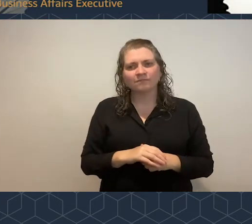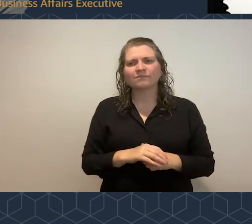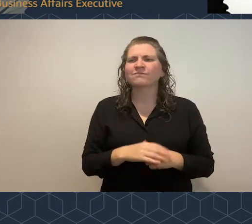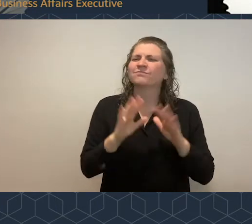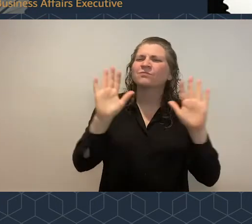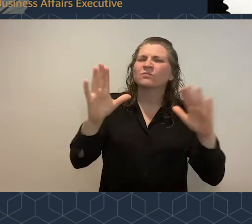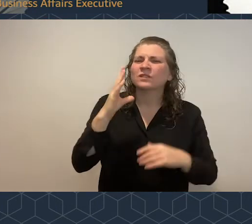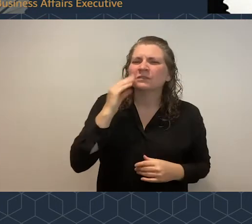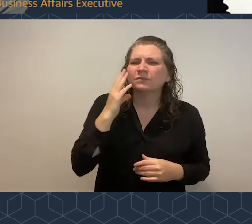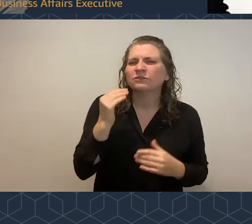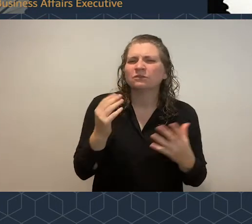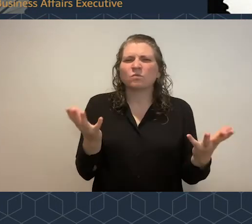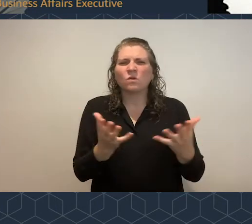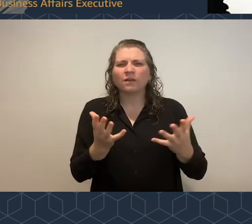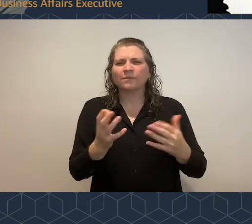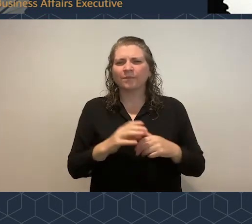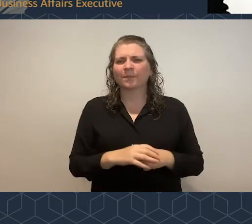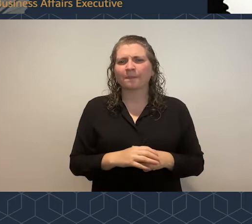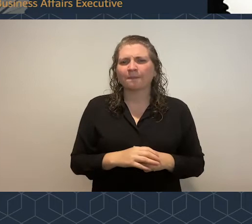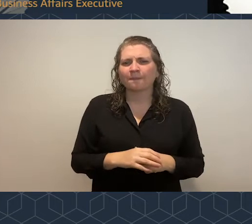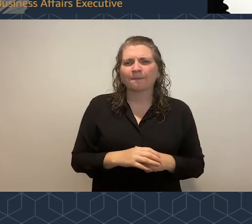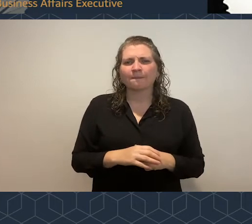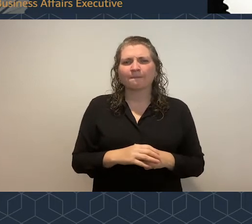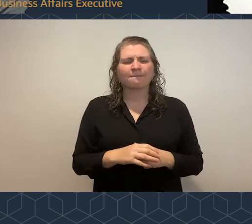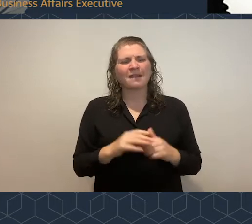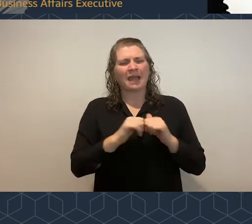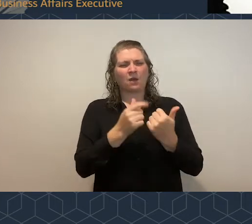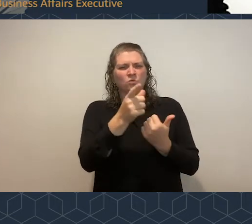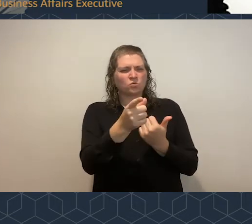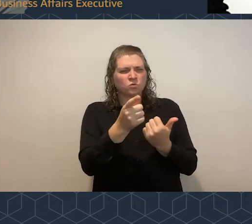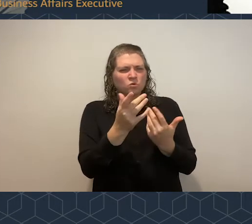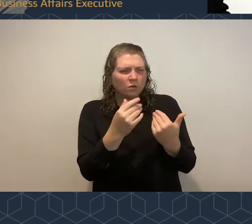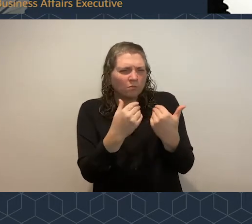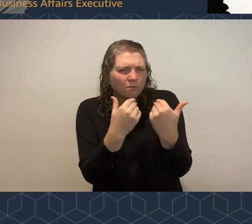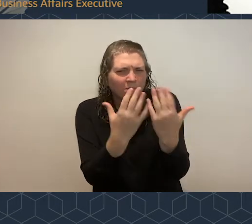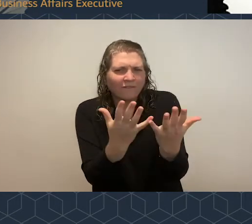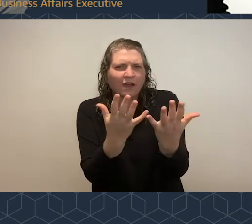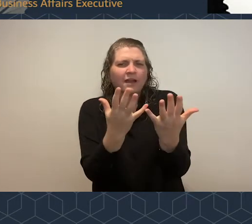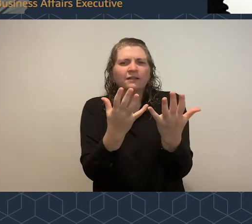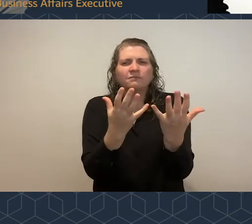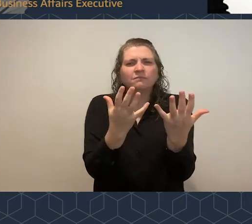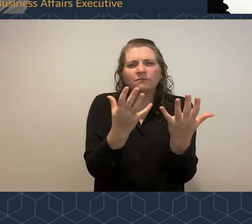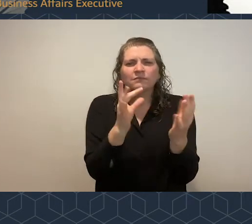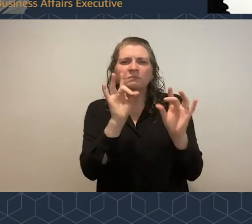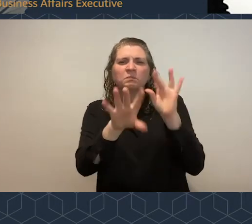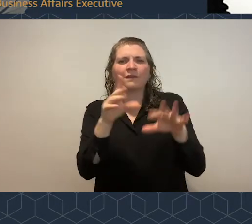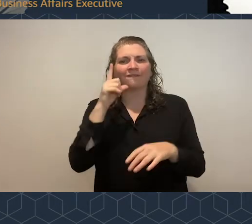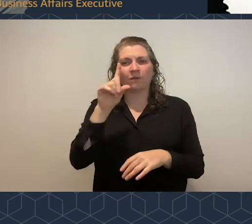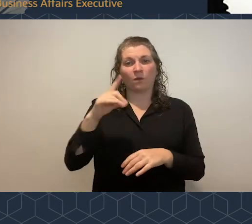of representation. Based on your experience, what is the advice that you can provide to our